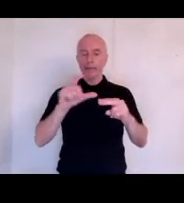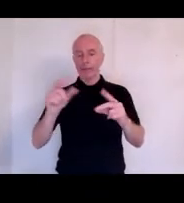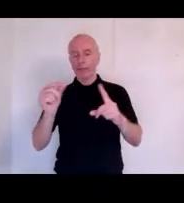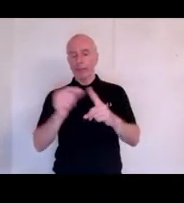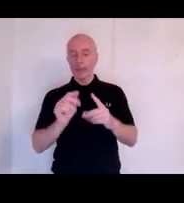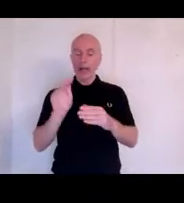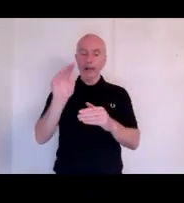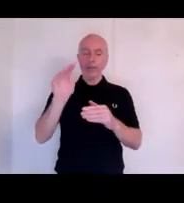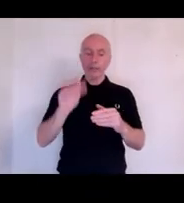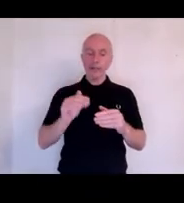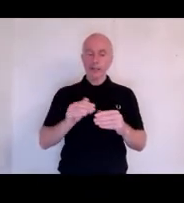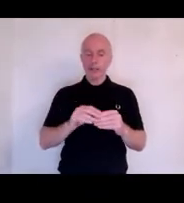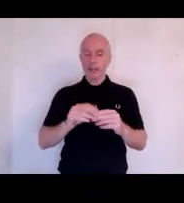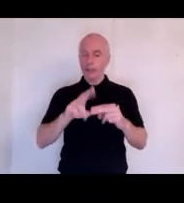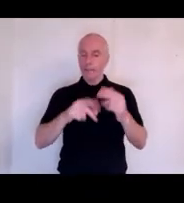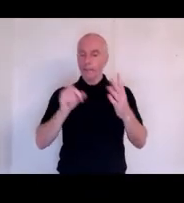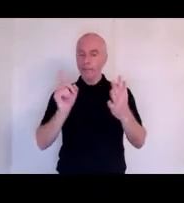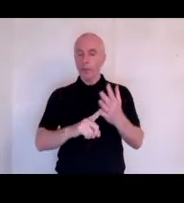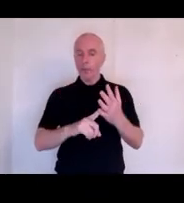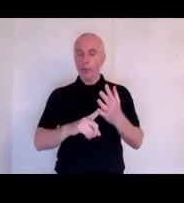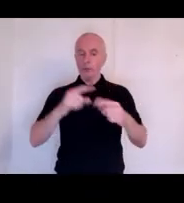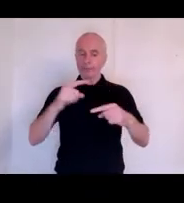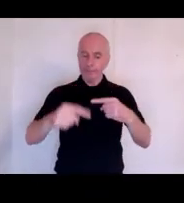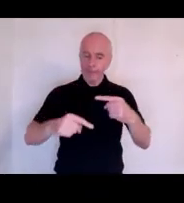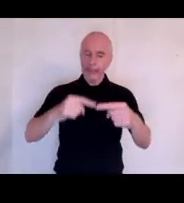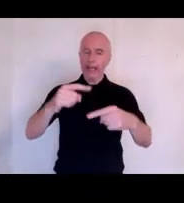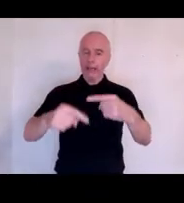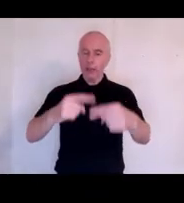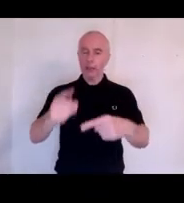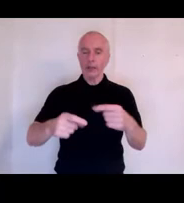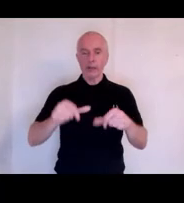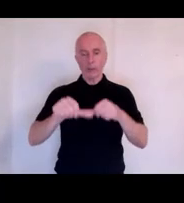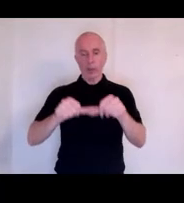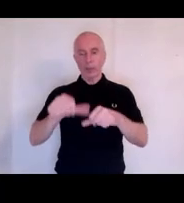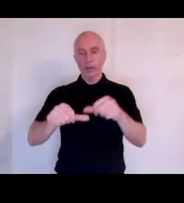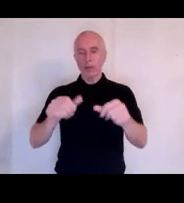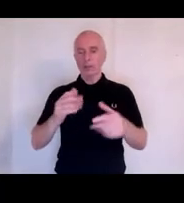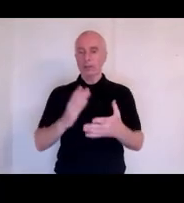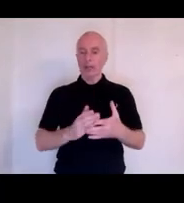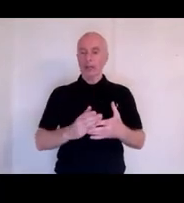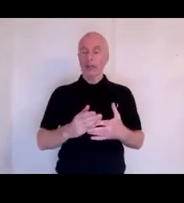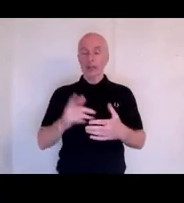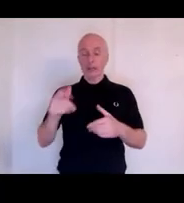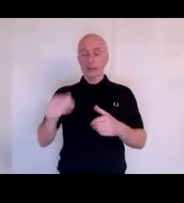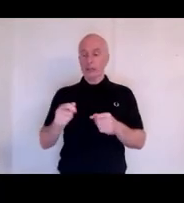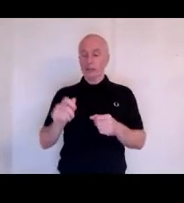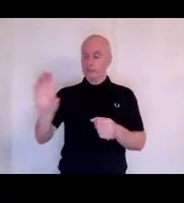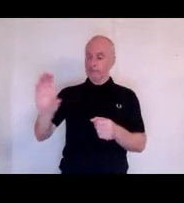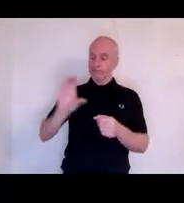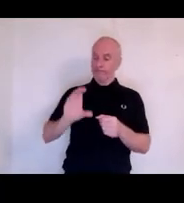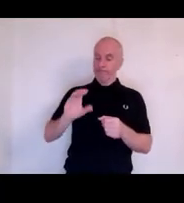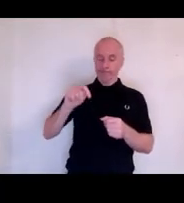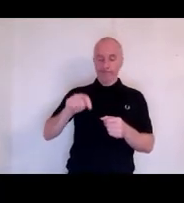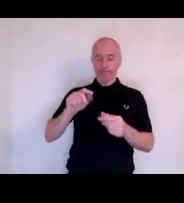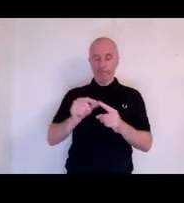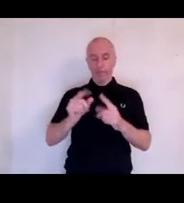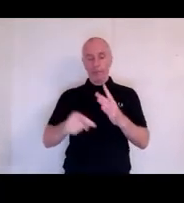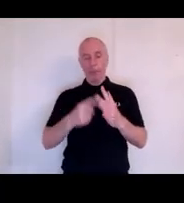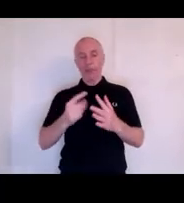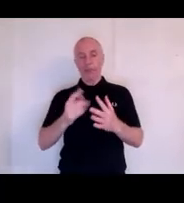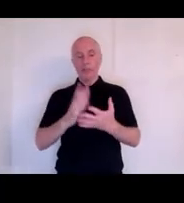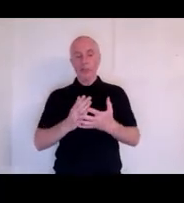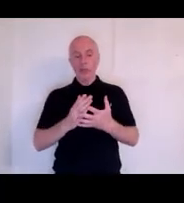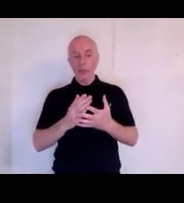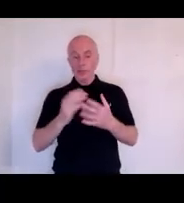is a Department for Business, Energy and Industrial Strategy sponsored project that is looking to boost